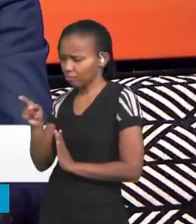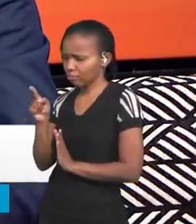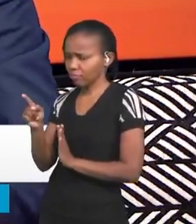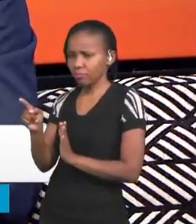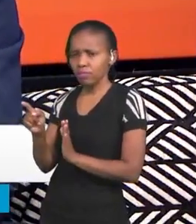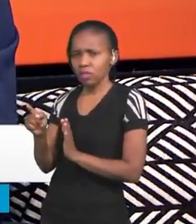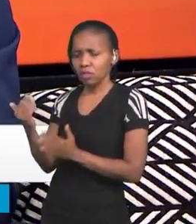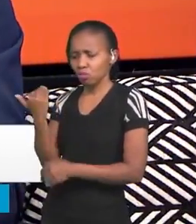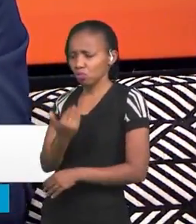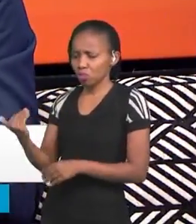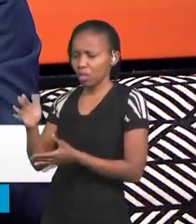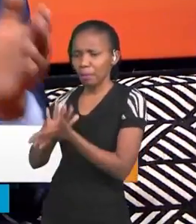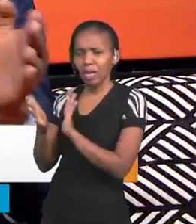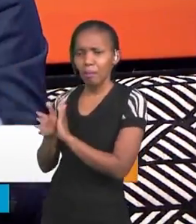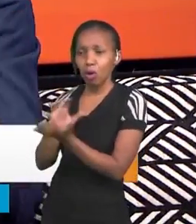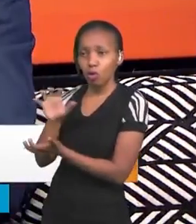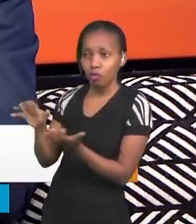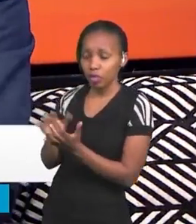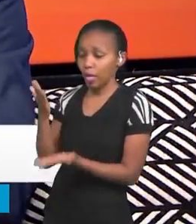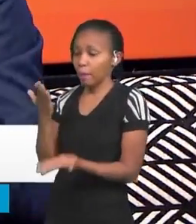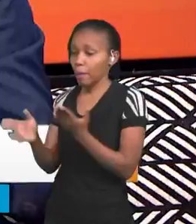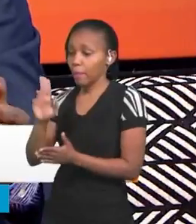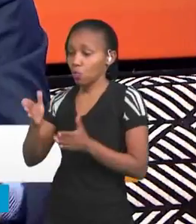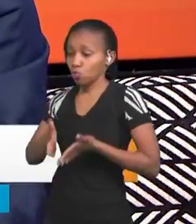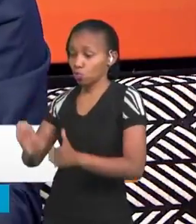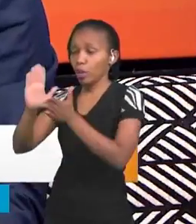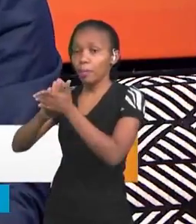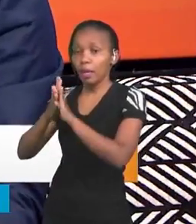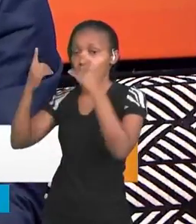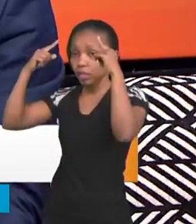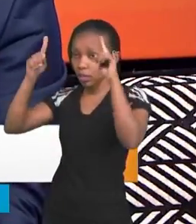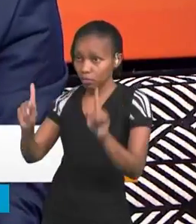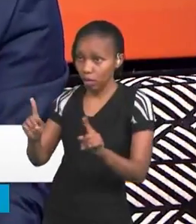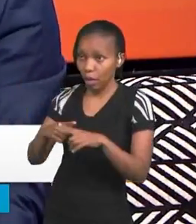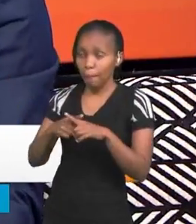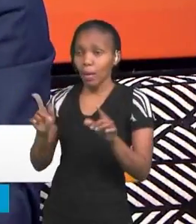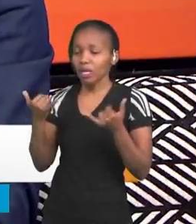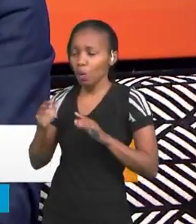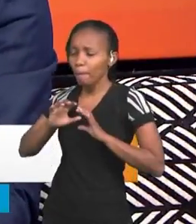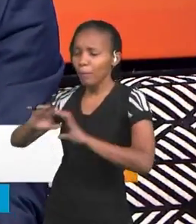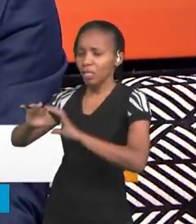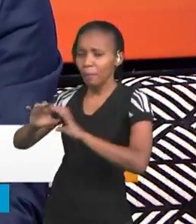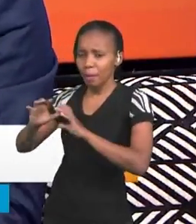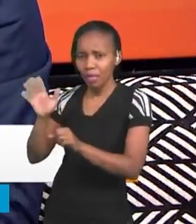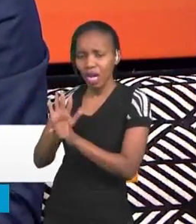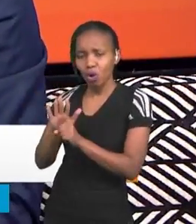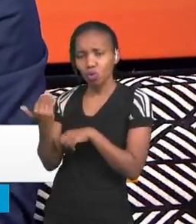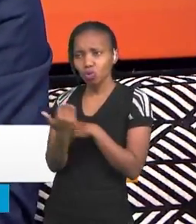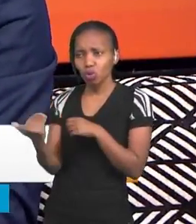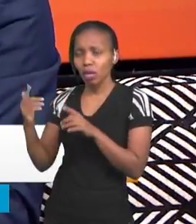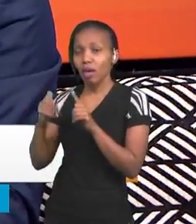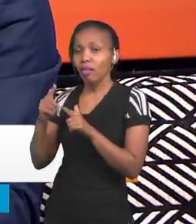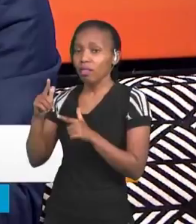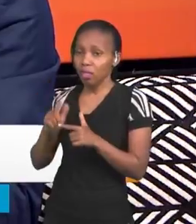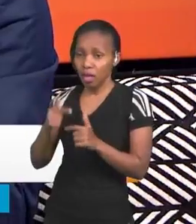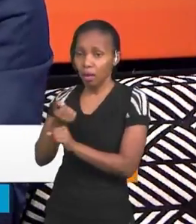so catastrophic to them, because maybe they're using other ways to succeed, right. But now you're actually inserting so much pressure on this kid, and it results to